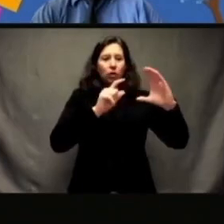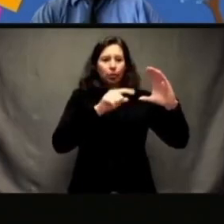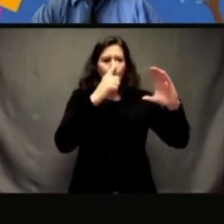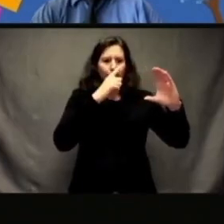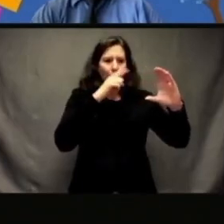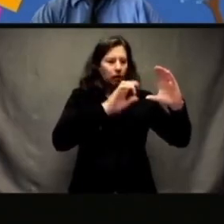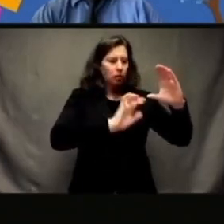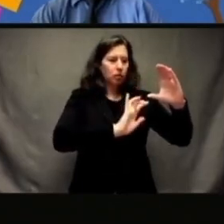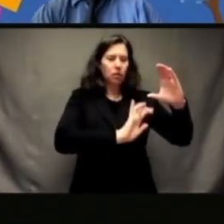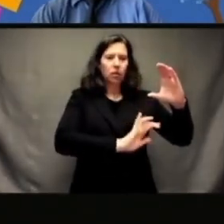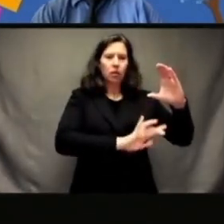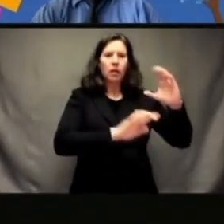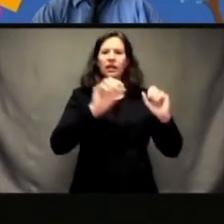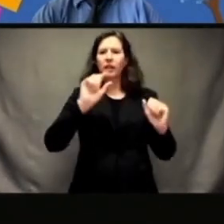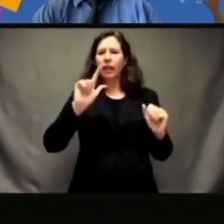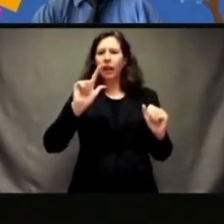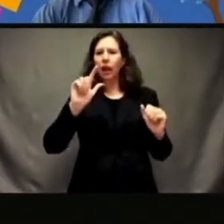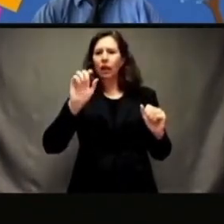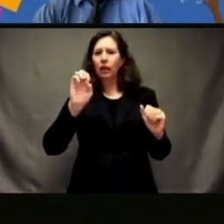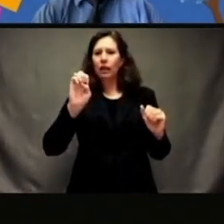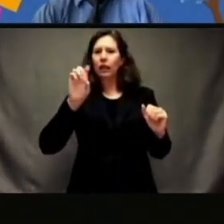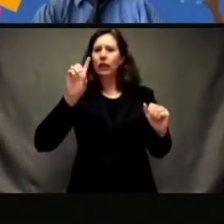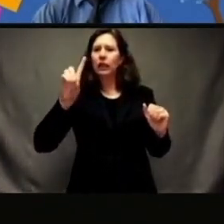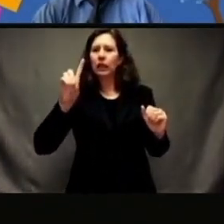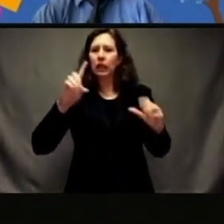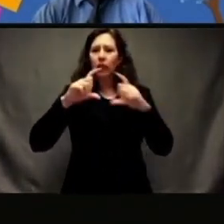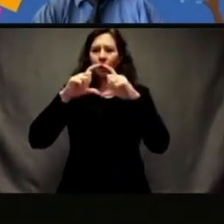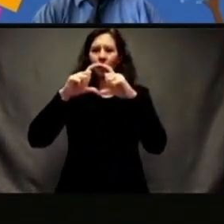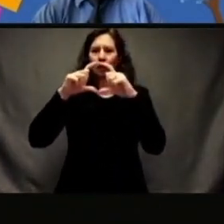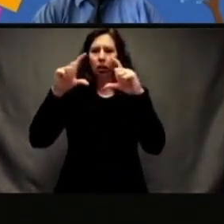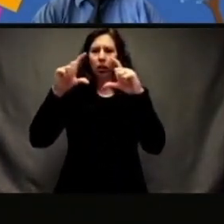microbit LED. Okay.